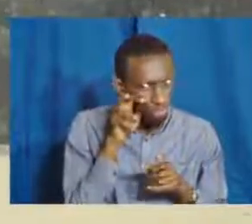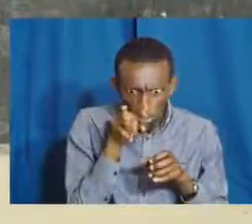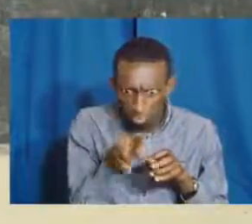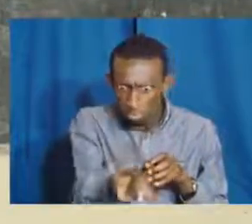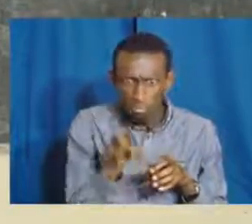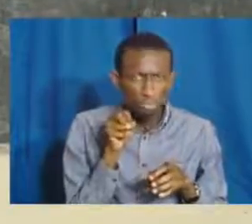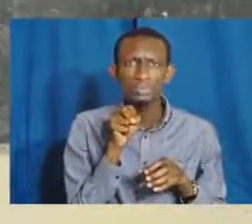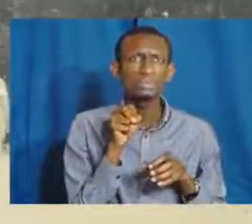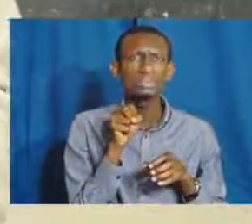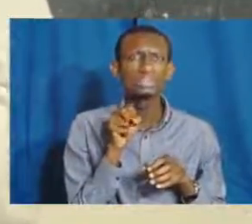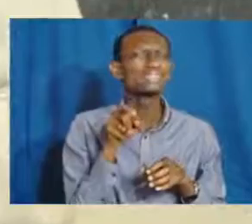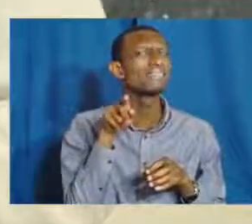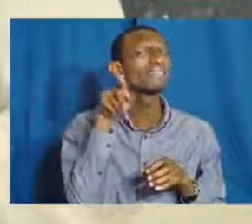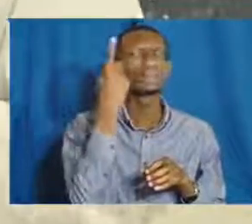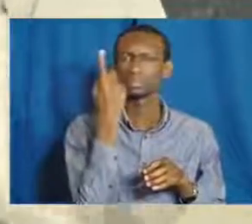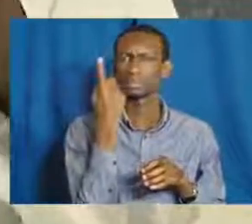the